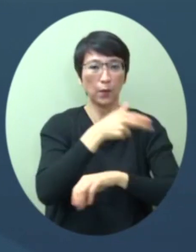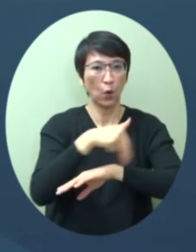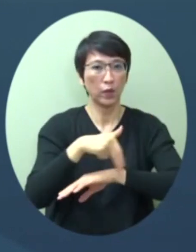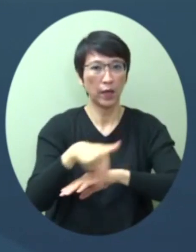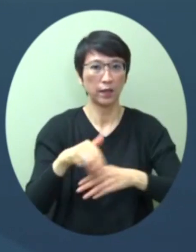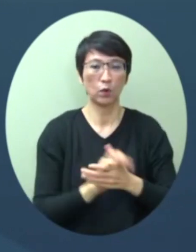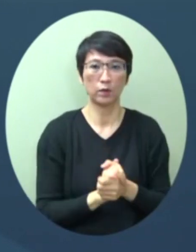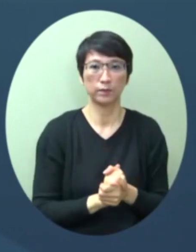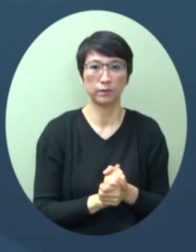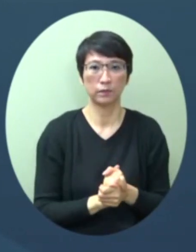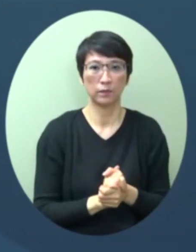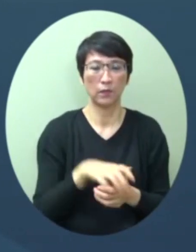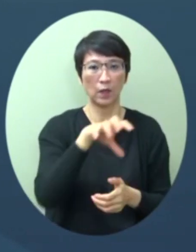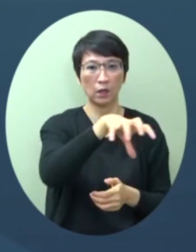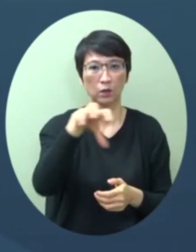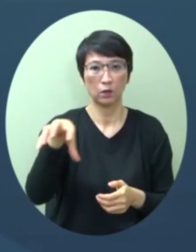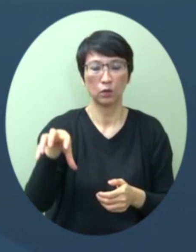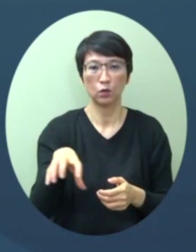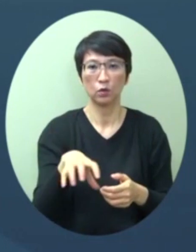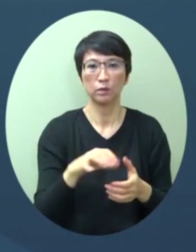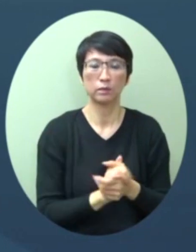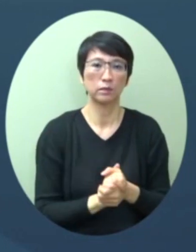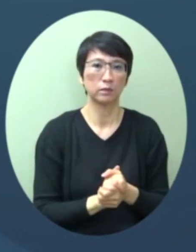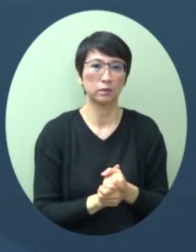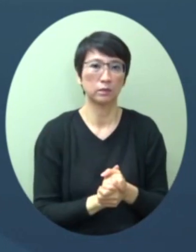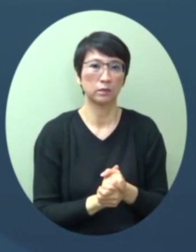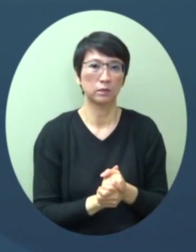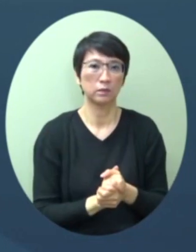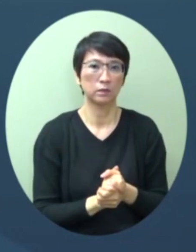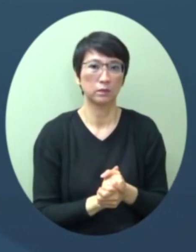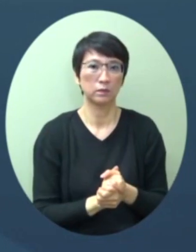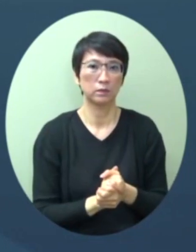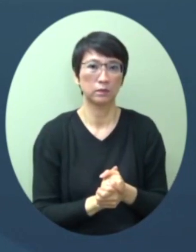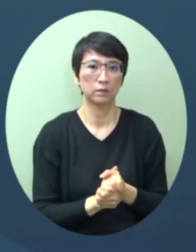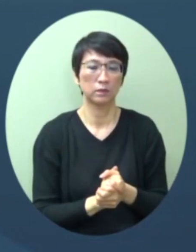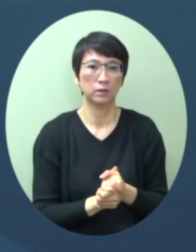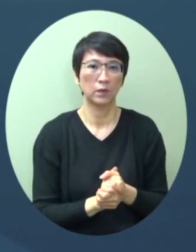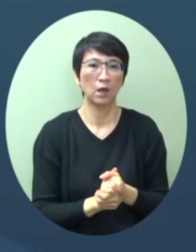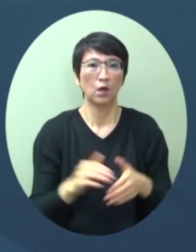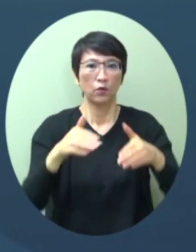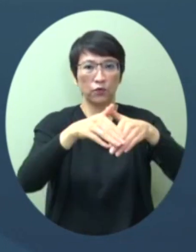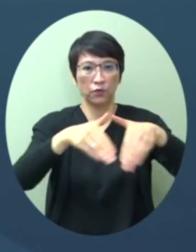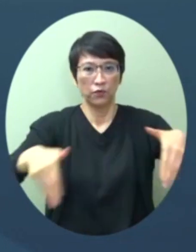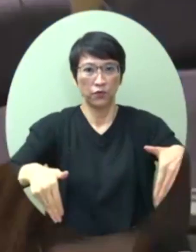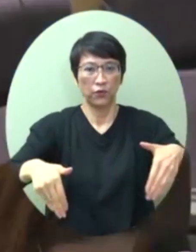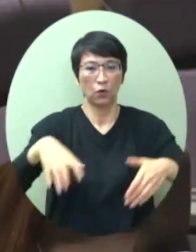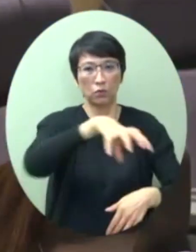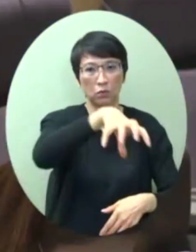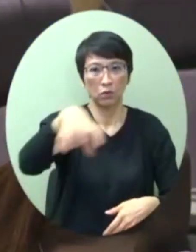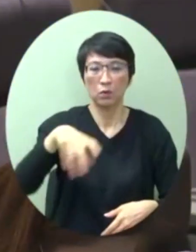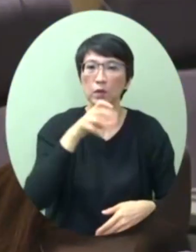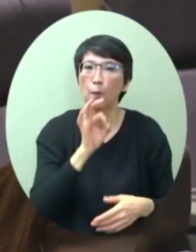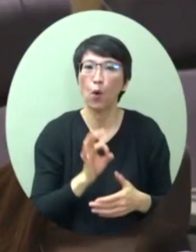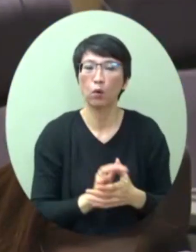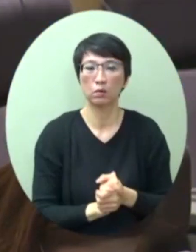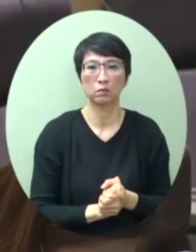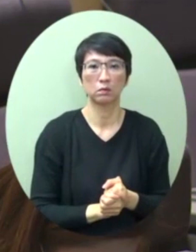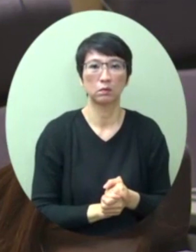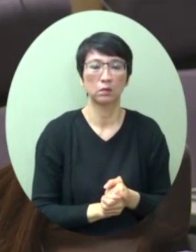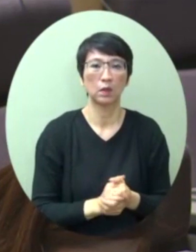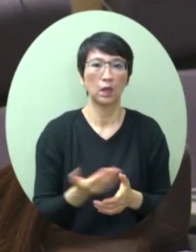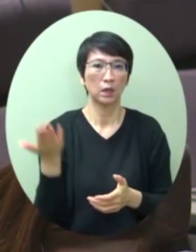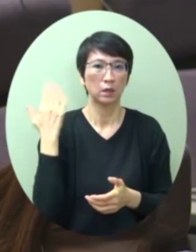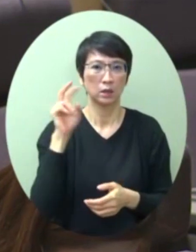how confident is the government that it could be done smoothly given the number of hip-cups that we've seen in the past weeks